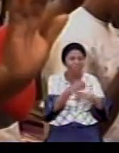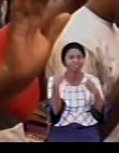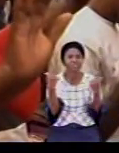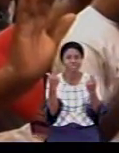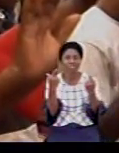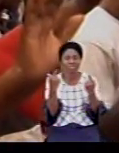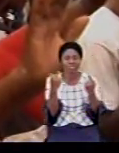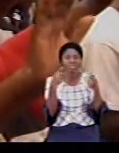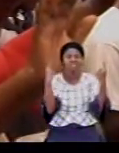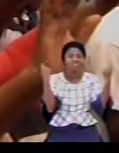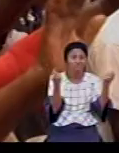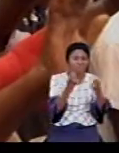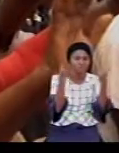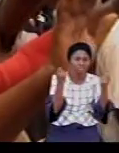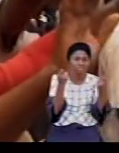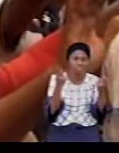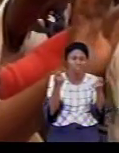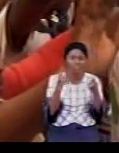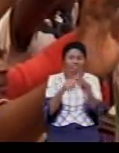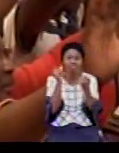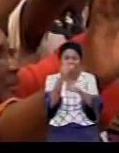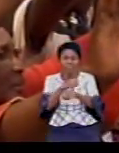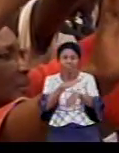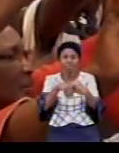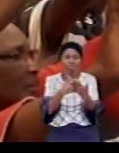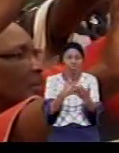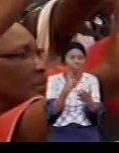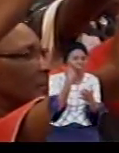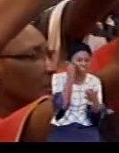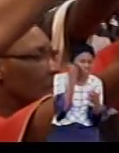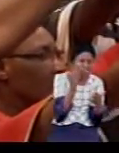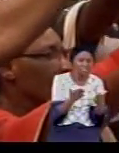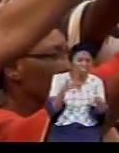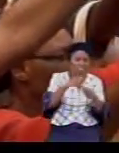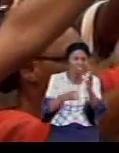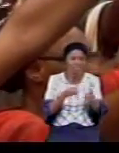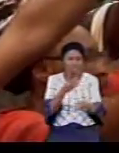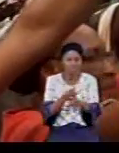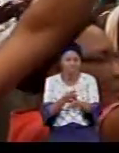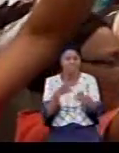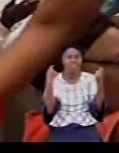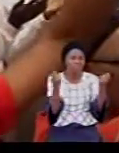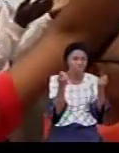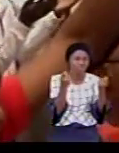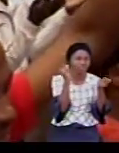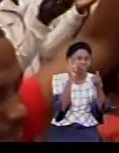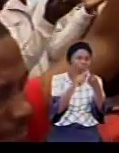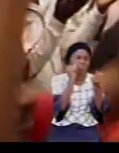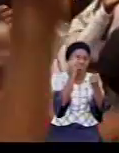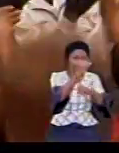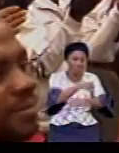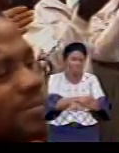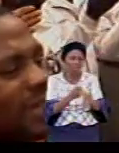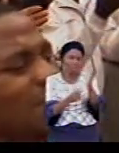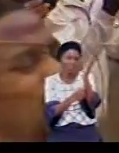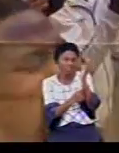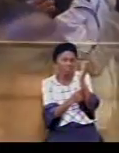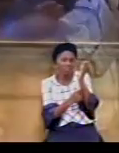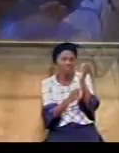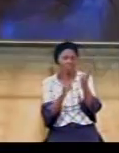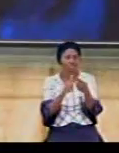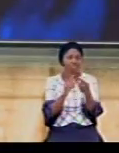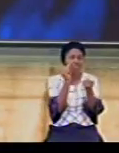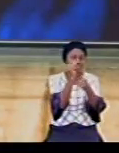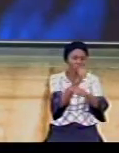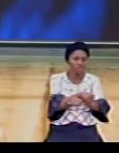victory over the shameful things of the world. And victory over the flesh. And victory over sickness. And victory over infirmity.